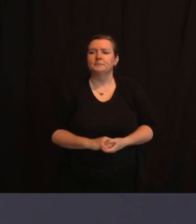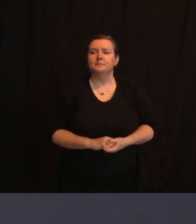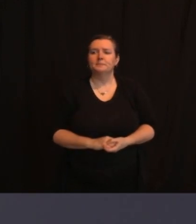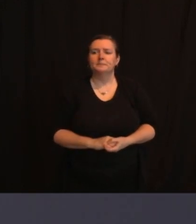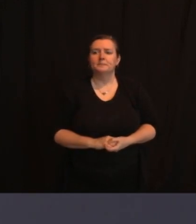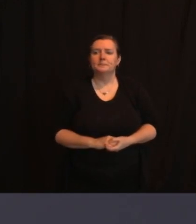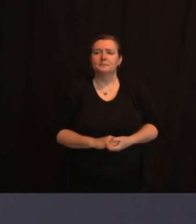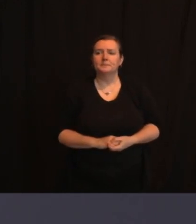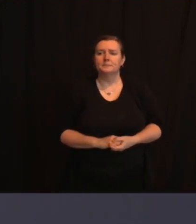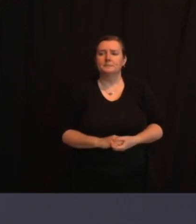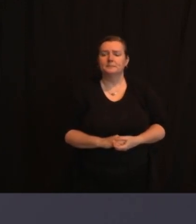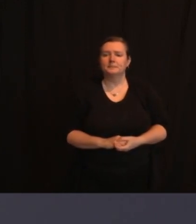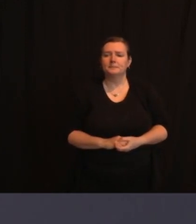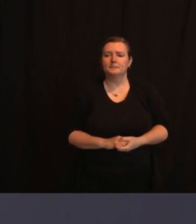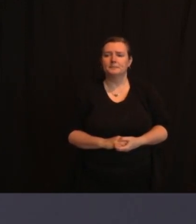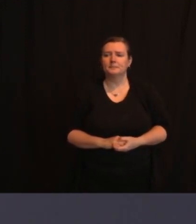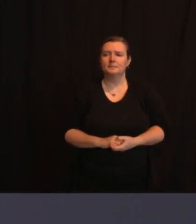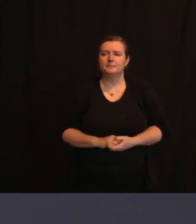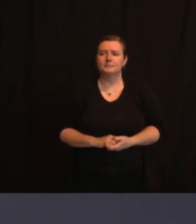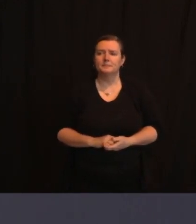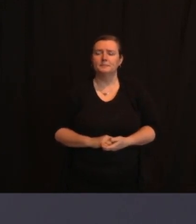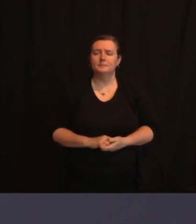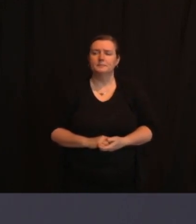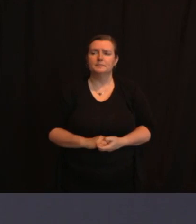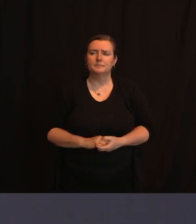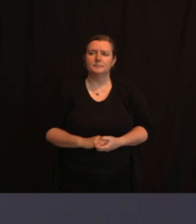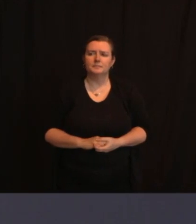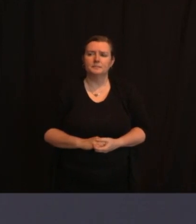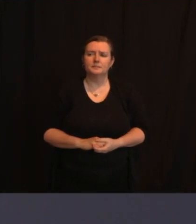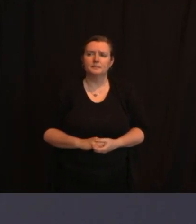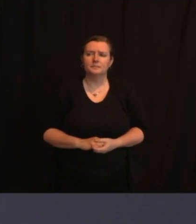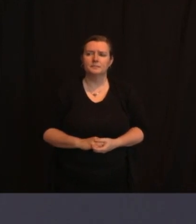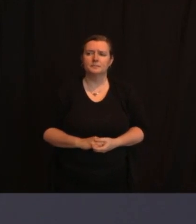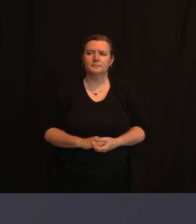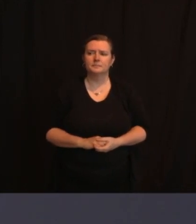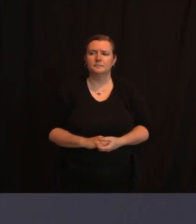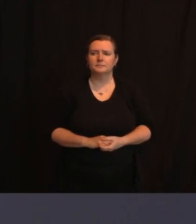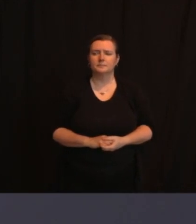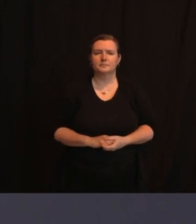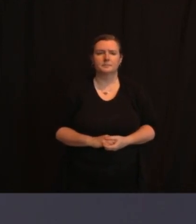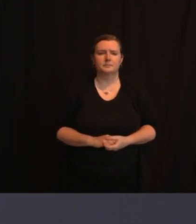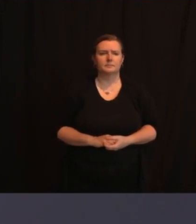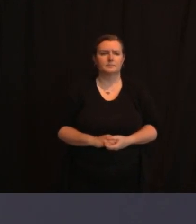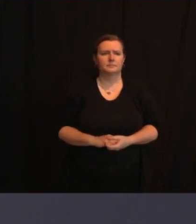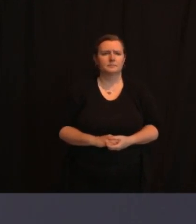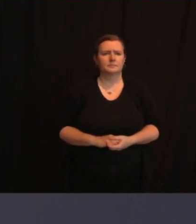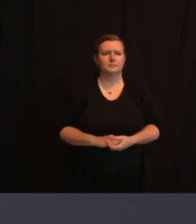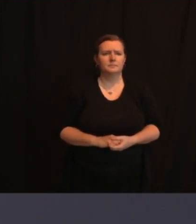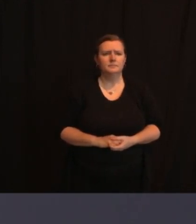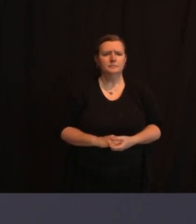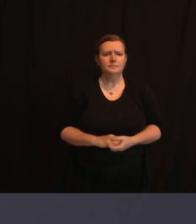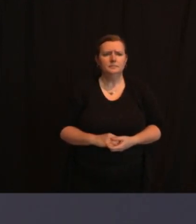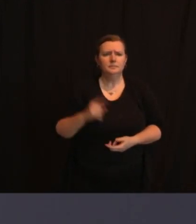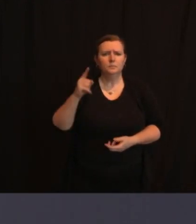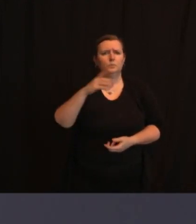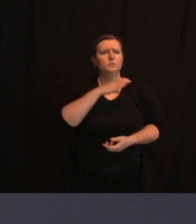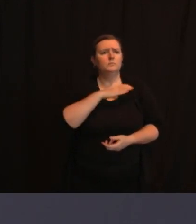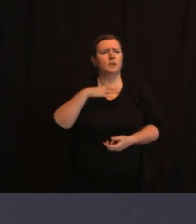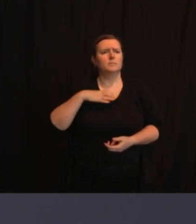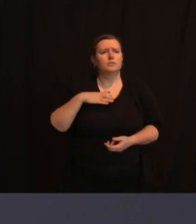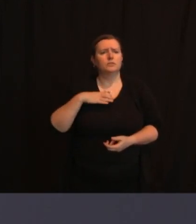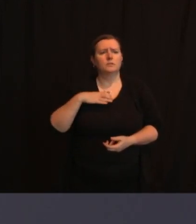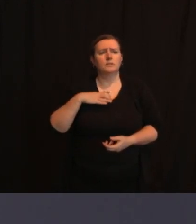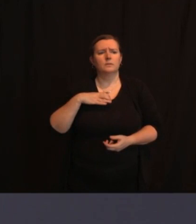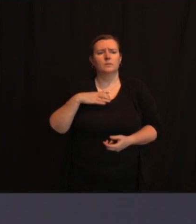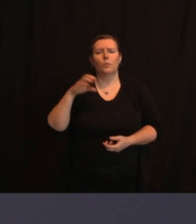report on UNIQLO that identified several gaps in long-term care facilities, infection control, et cetera. How quickly